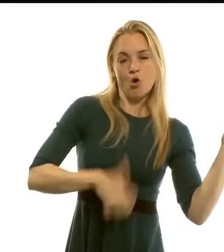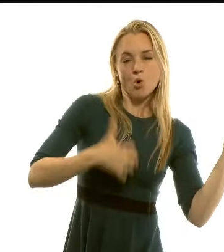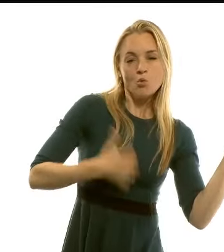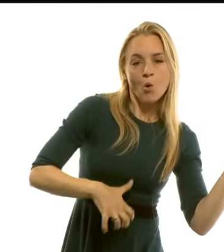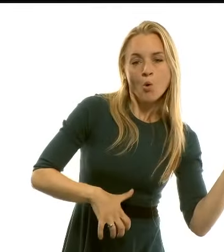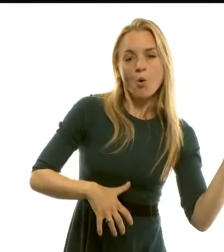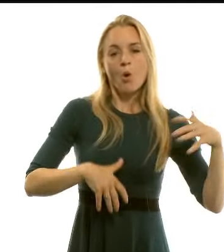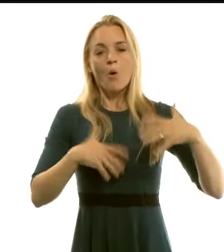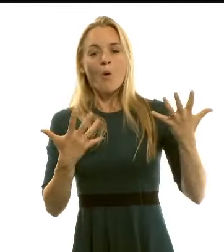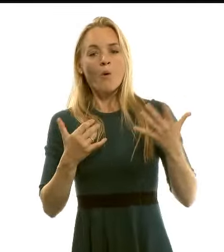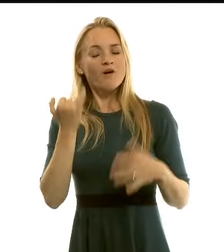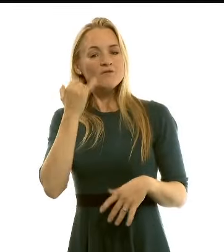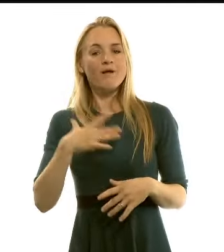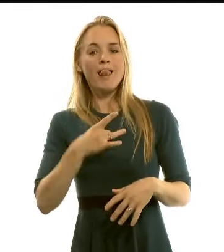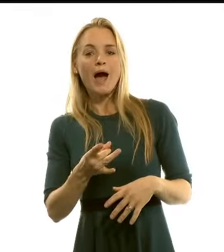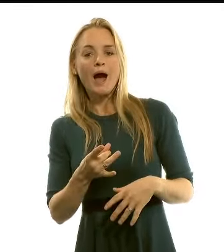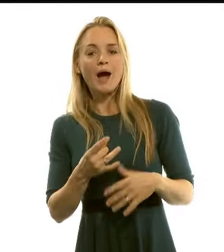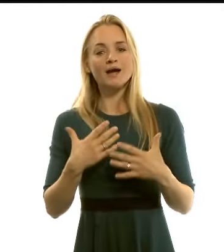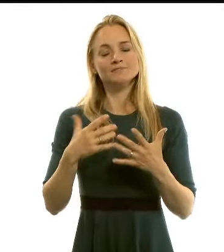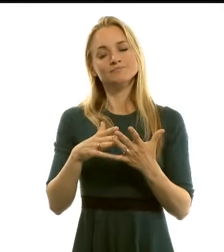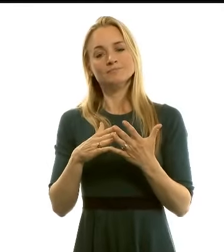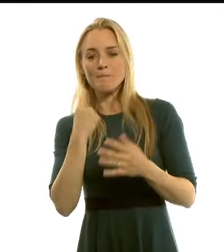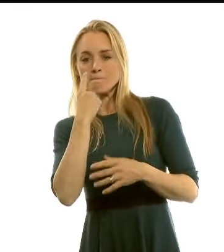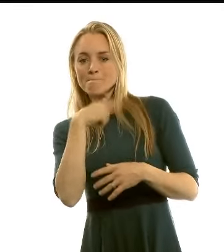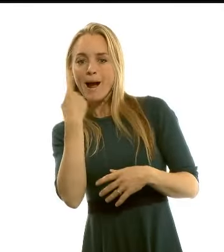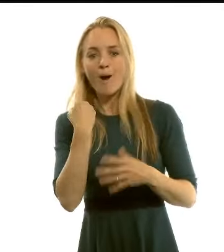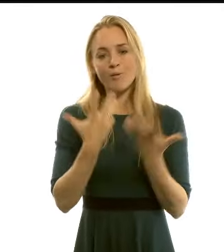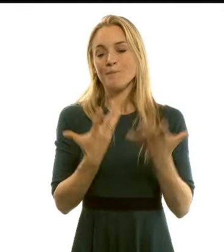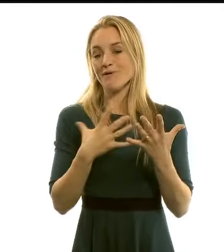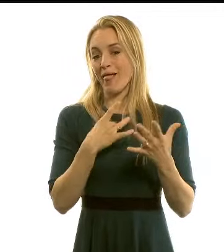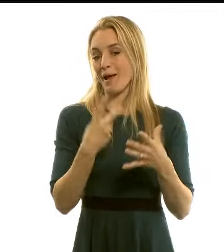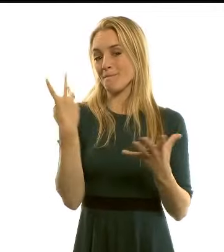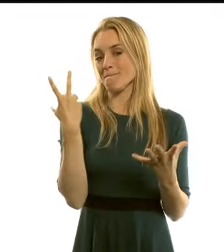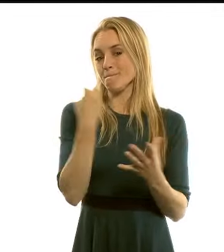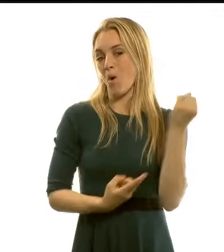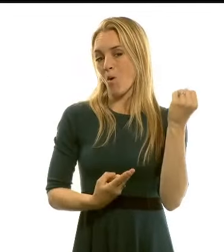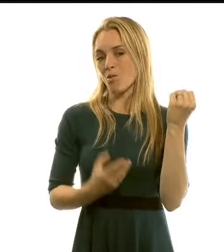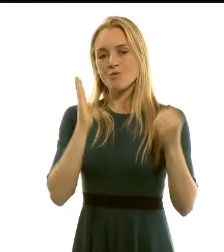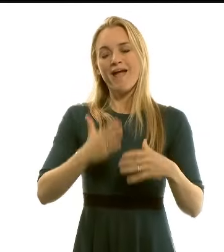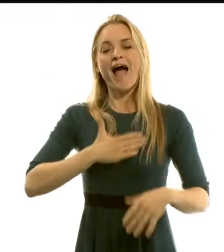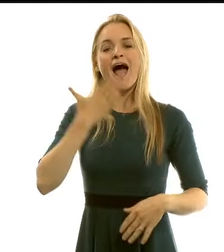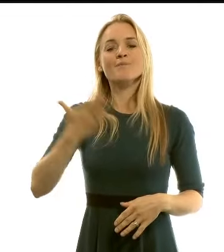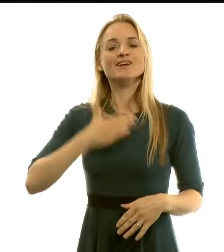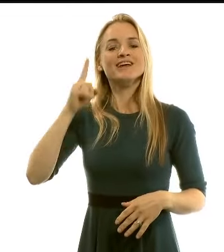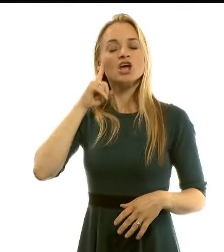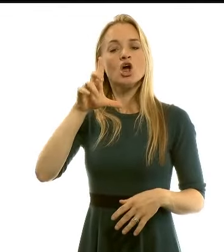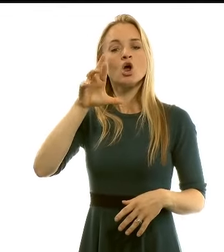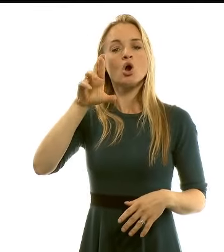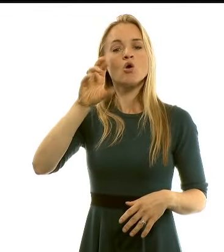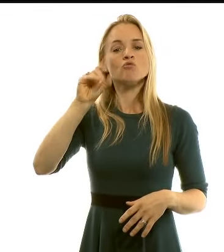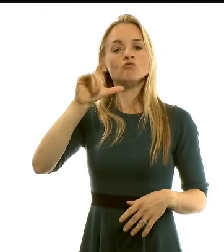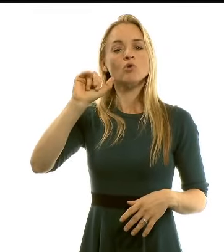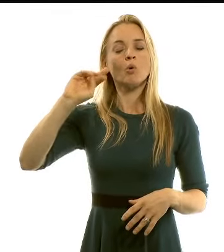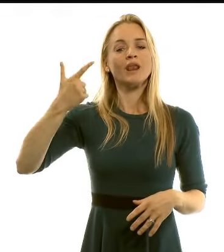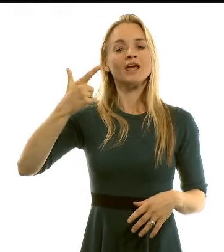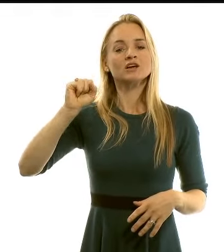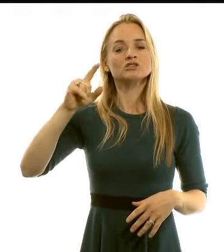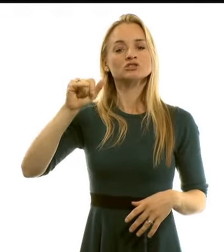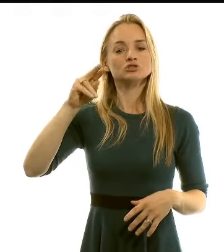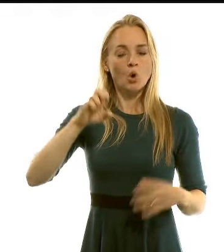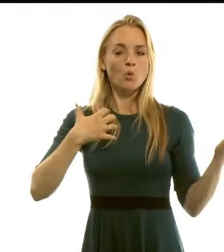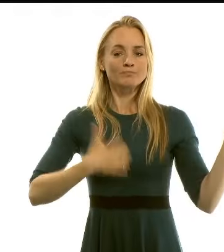fade away. Iconic British band the Rolling Stones are celebrating their 60th anniversary this year, and to commemorate this achievement, the musical minds in